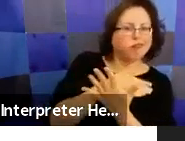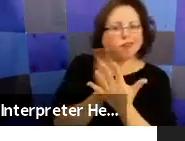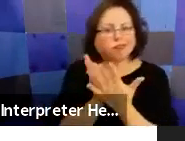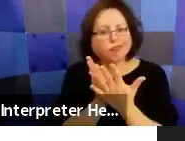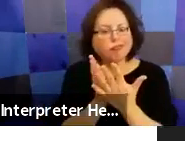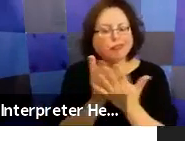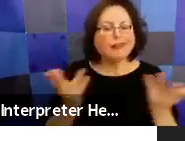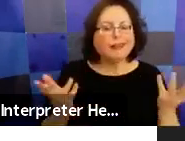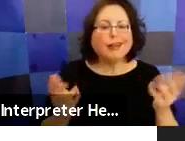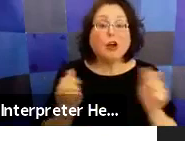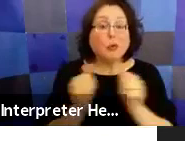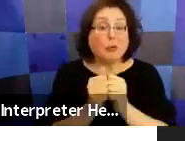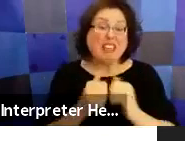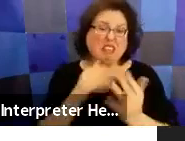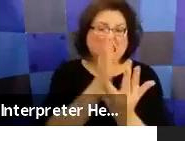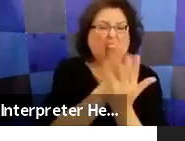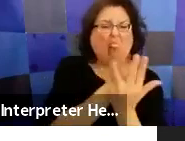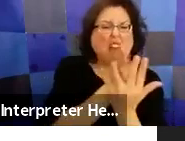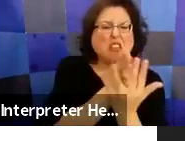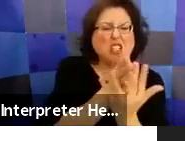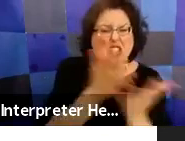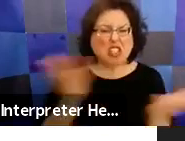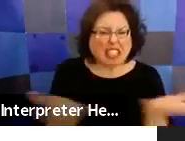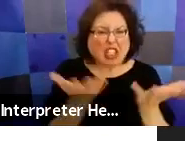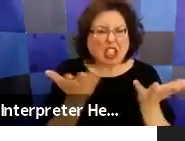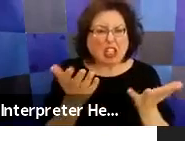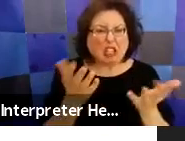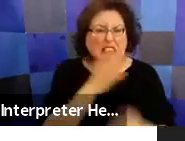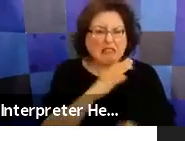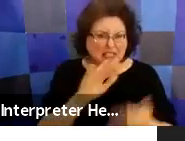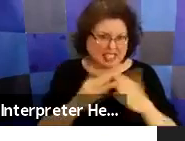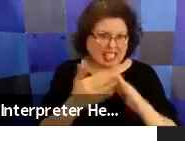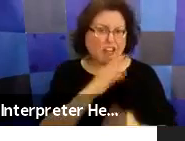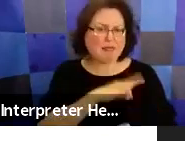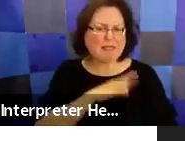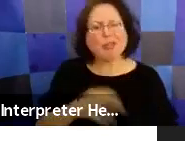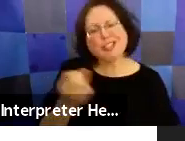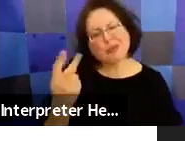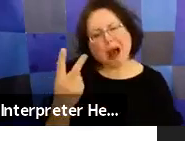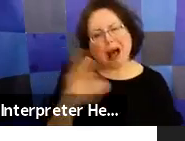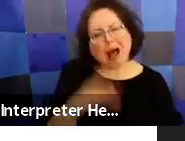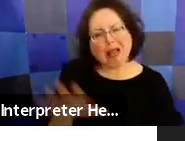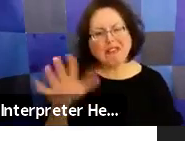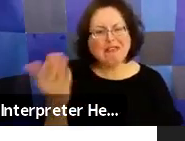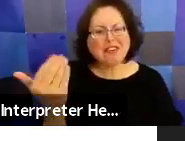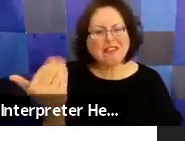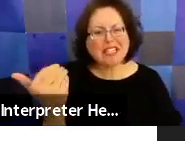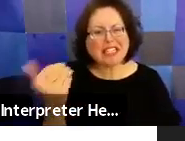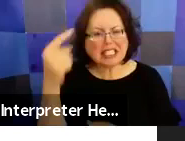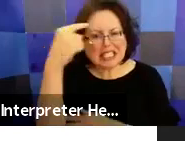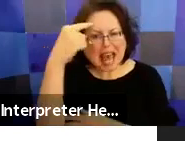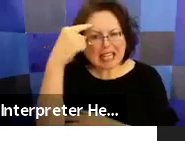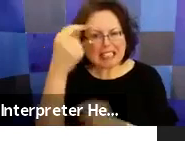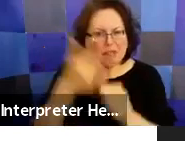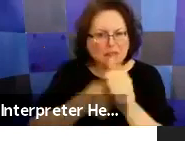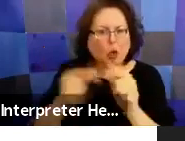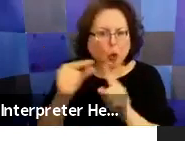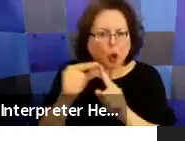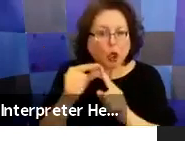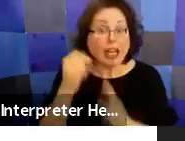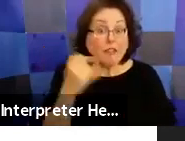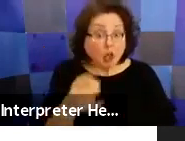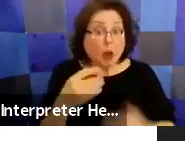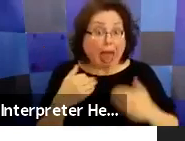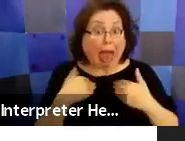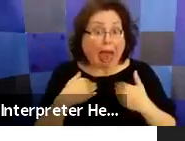I'd say, the mean in the city of Pittsburgh being 12 to 15 cents per word. And so if you have a lease agreement that